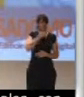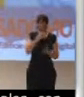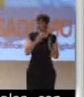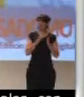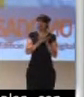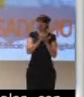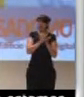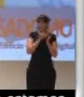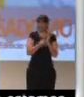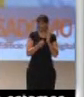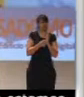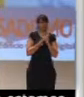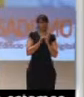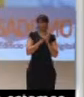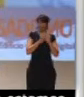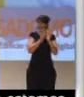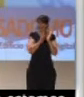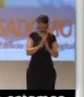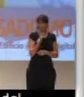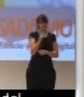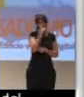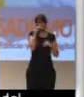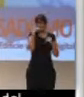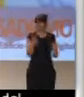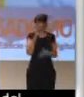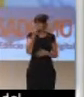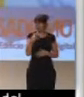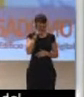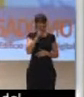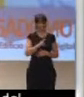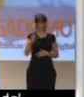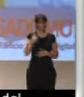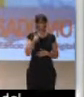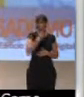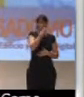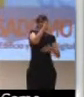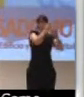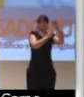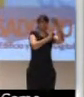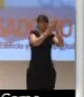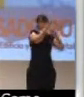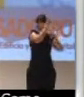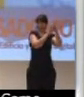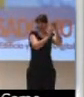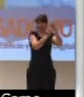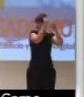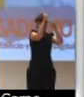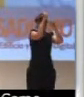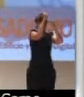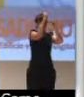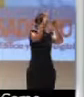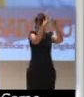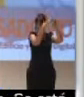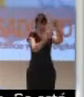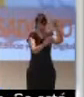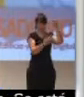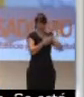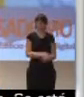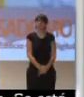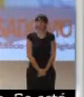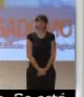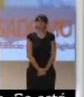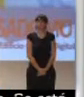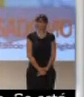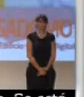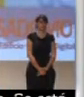are very happy with the service quality that we offer. I'm going to bring down the shutter again. You can see it going